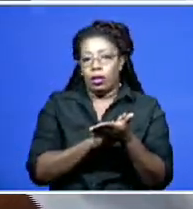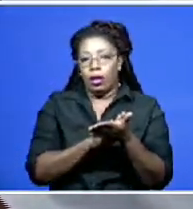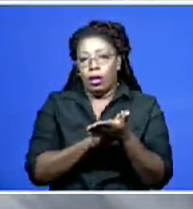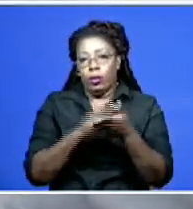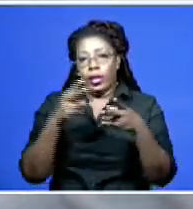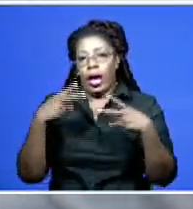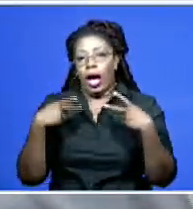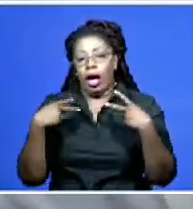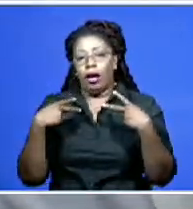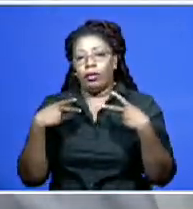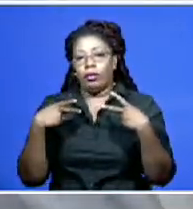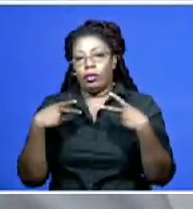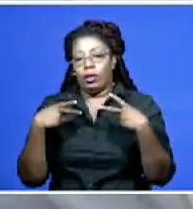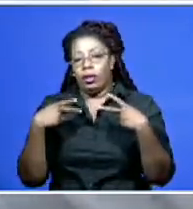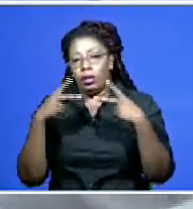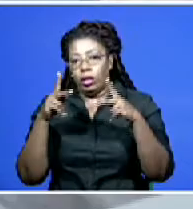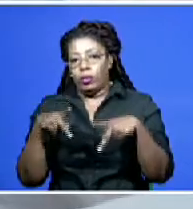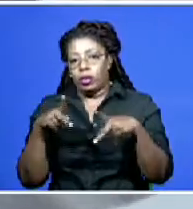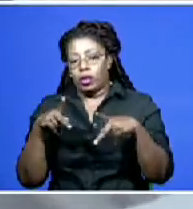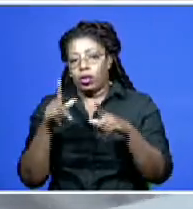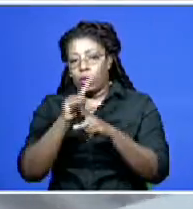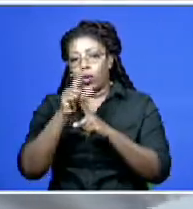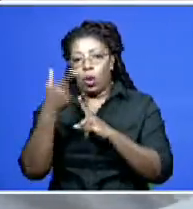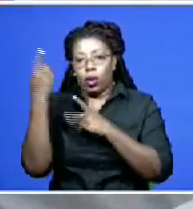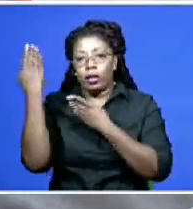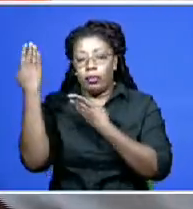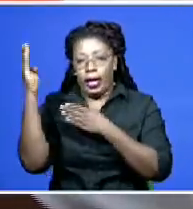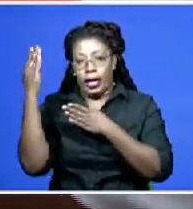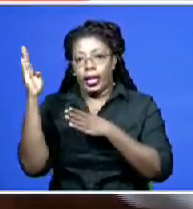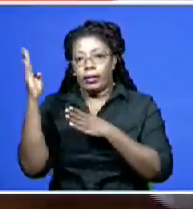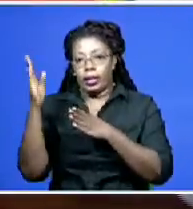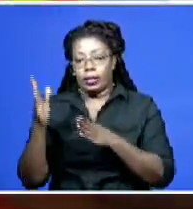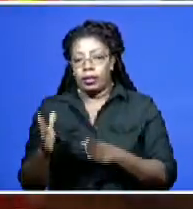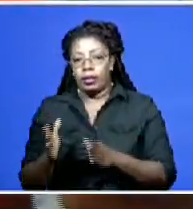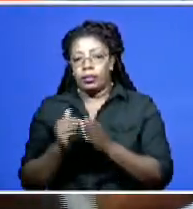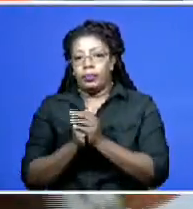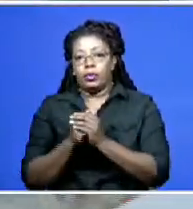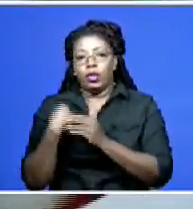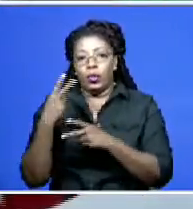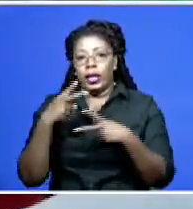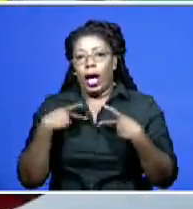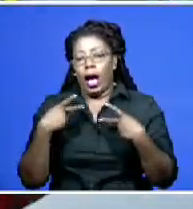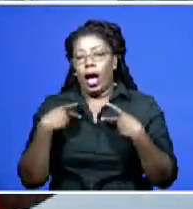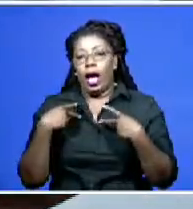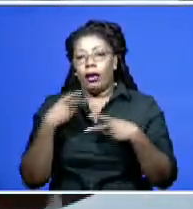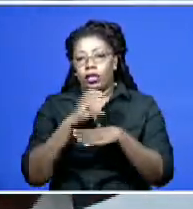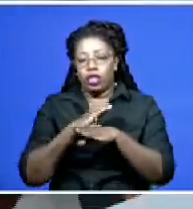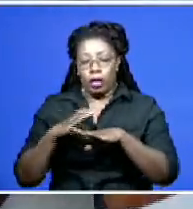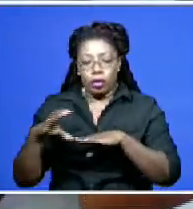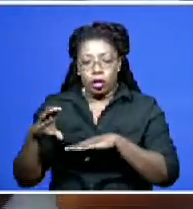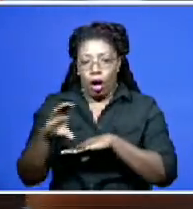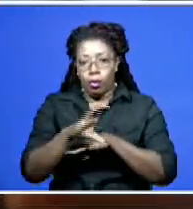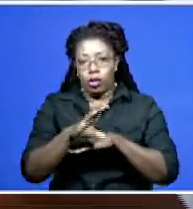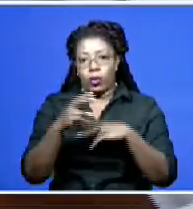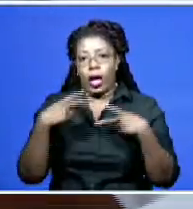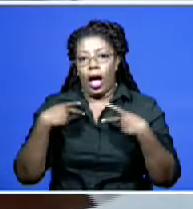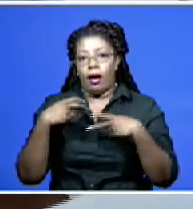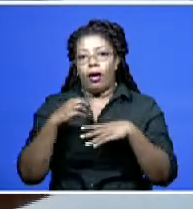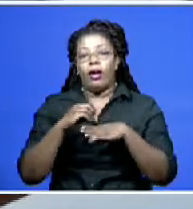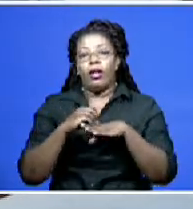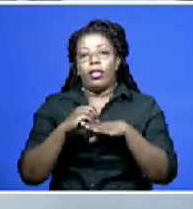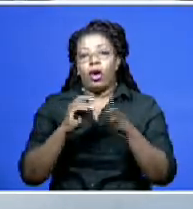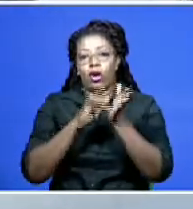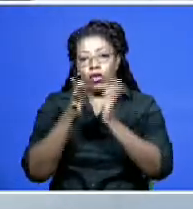our co-chairs who are local Bahamians. We have the Chamber of Commerce. We have the Christian